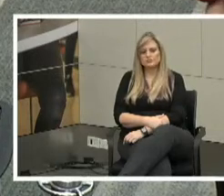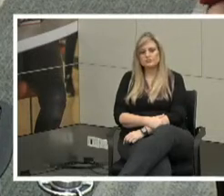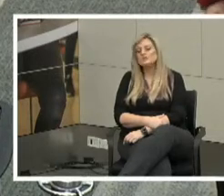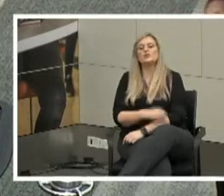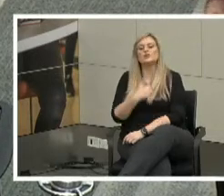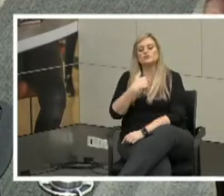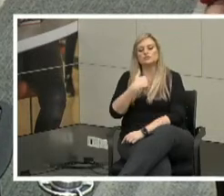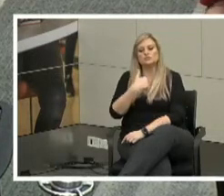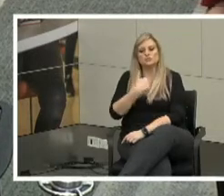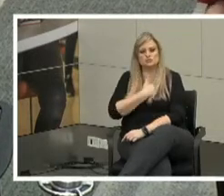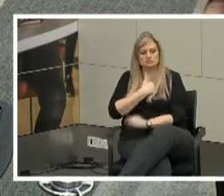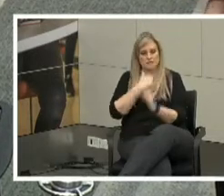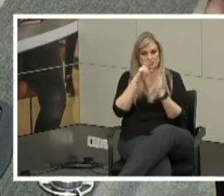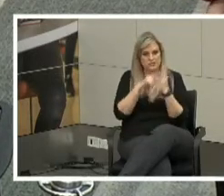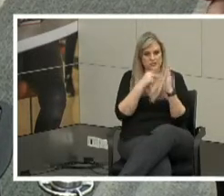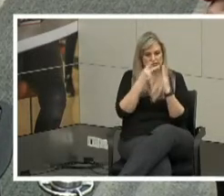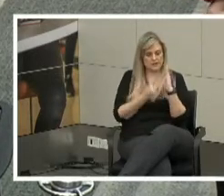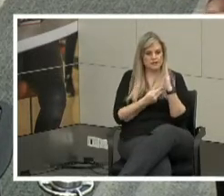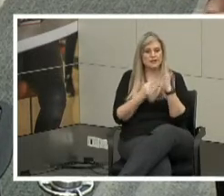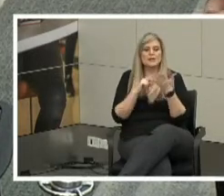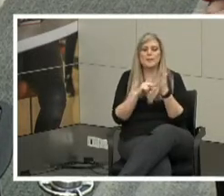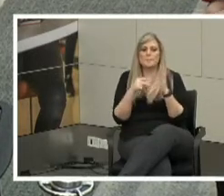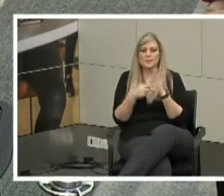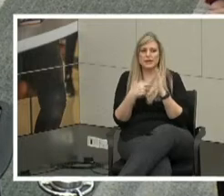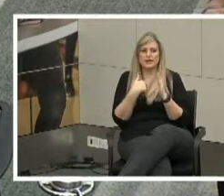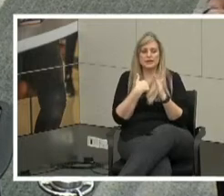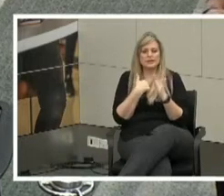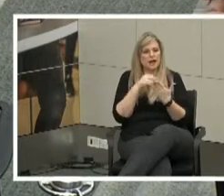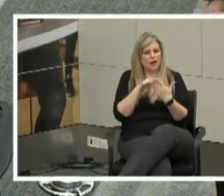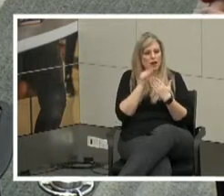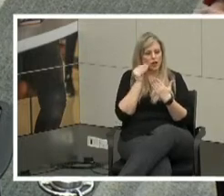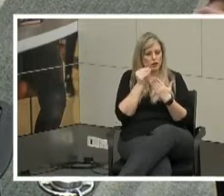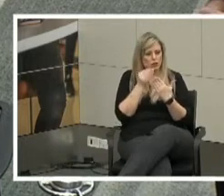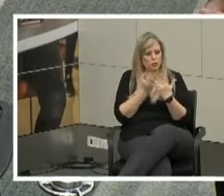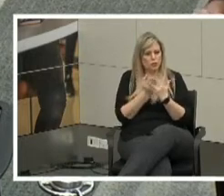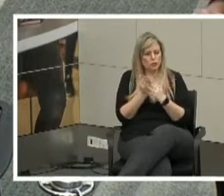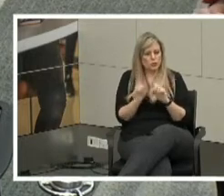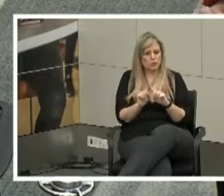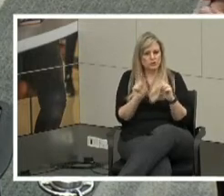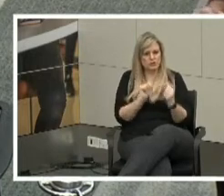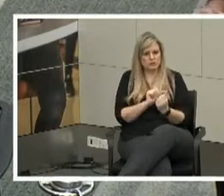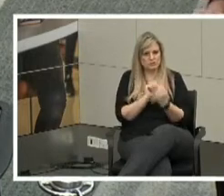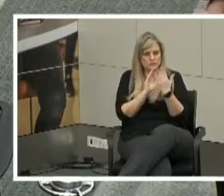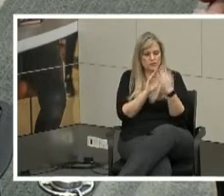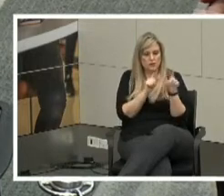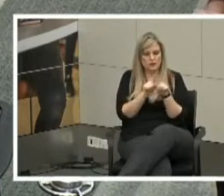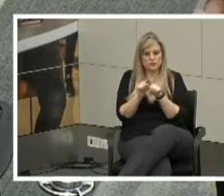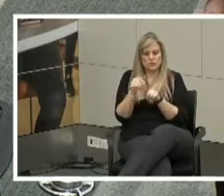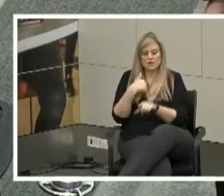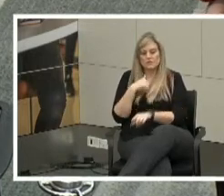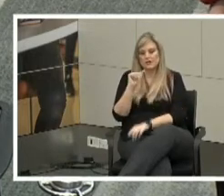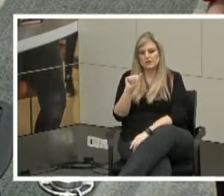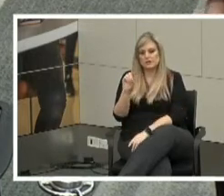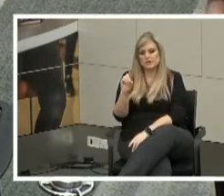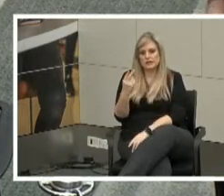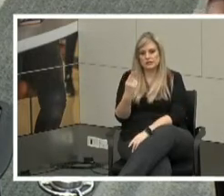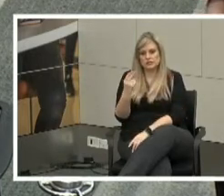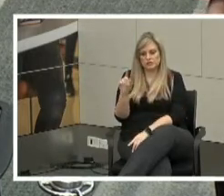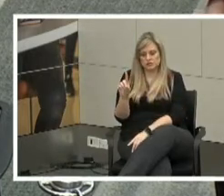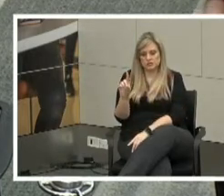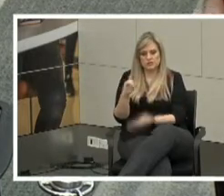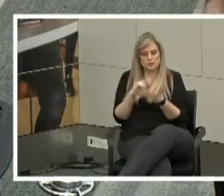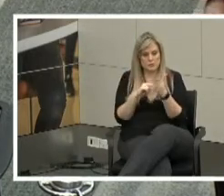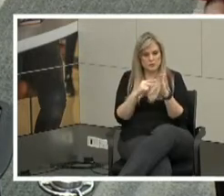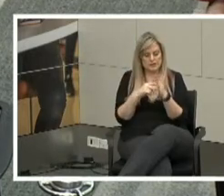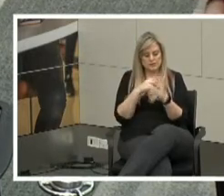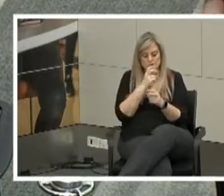I'm dyslexic that means that I learn in a different way also I have ADHD what it means that